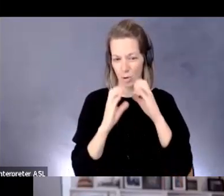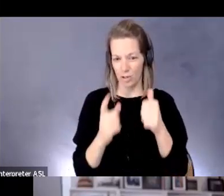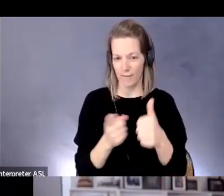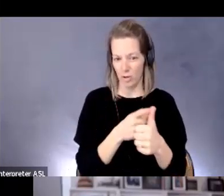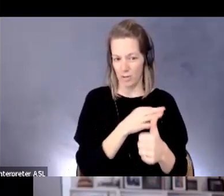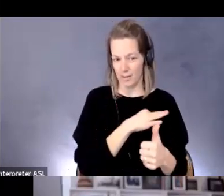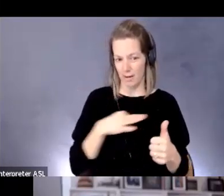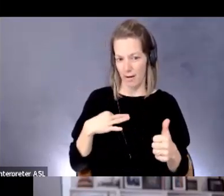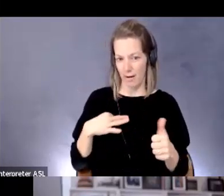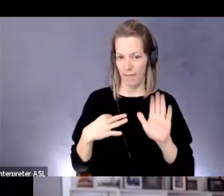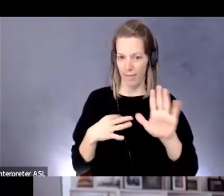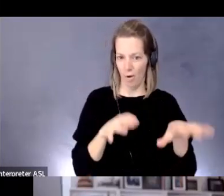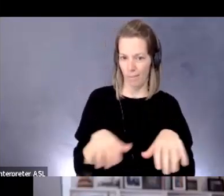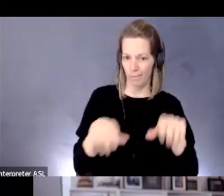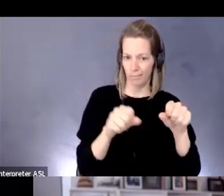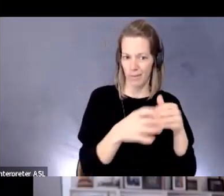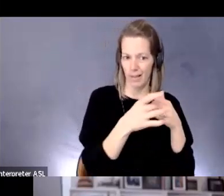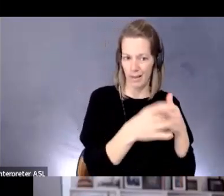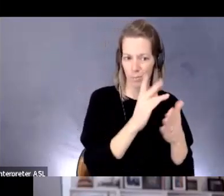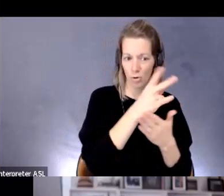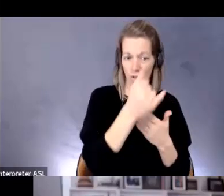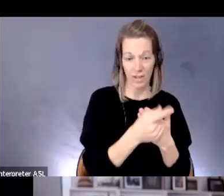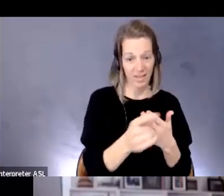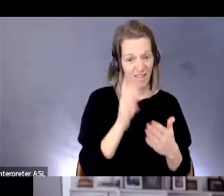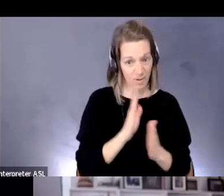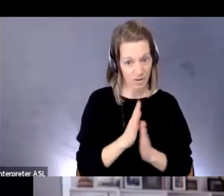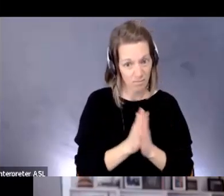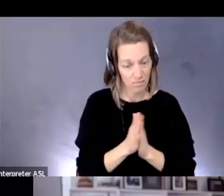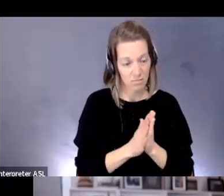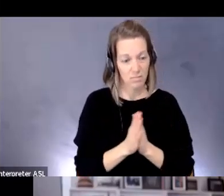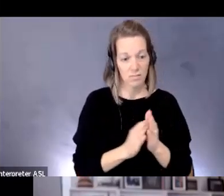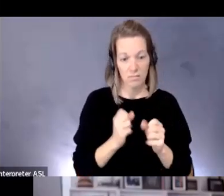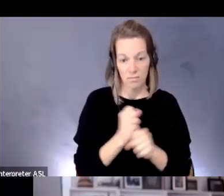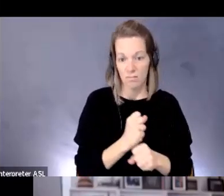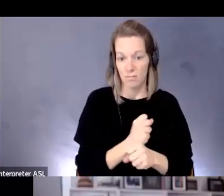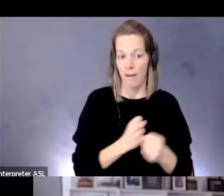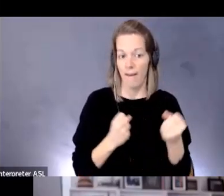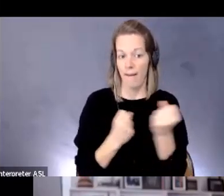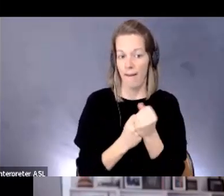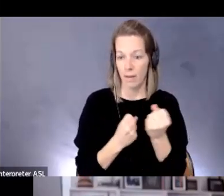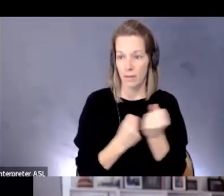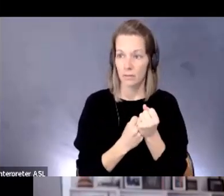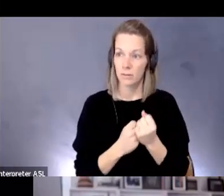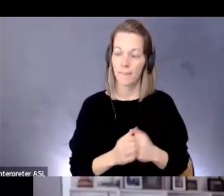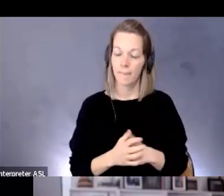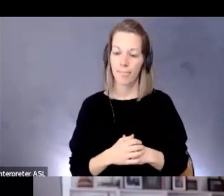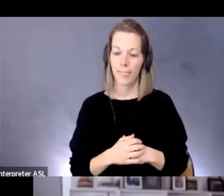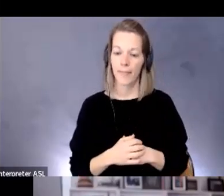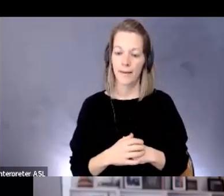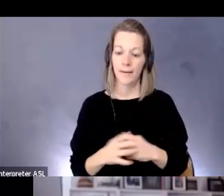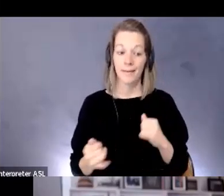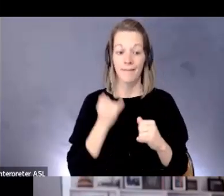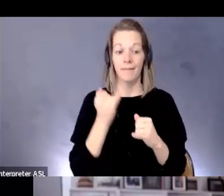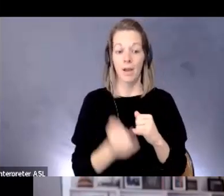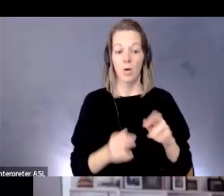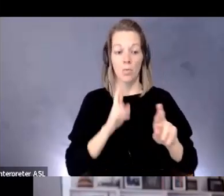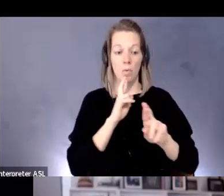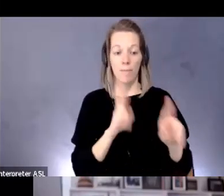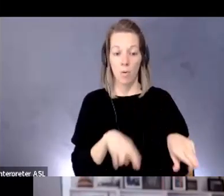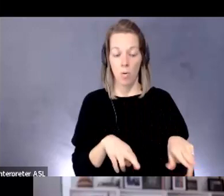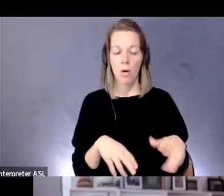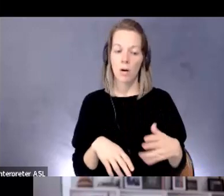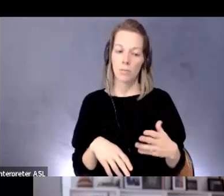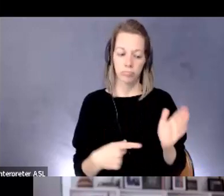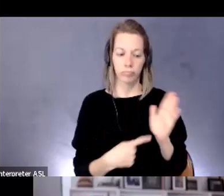their leadership on this project. They've been tenacious advocates and allies. And the final report, it